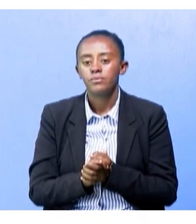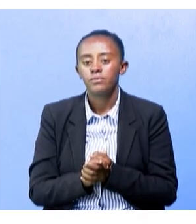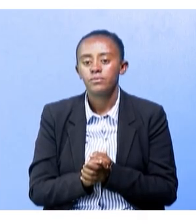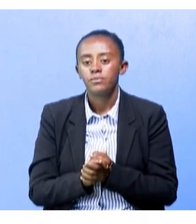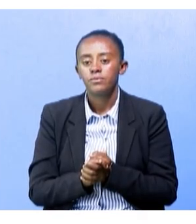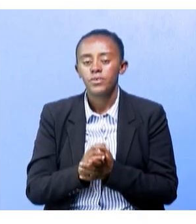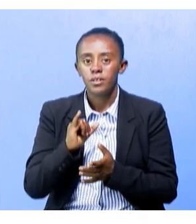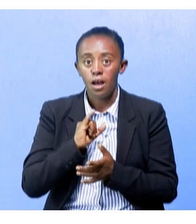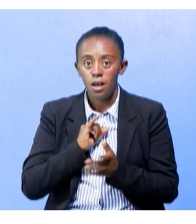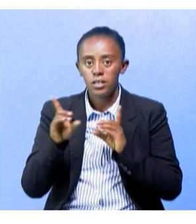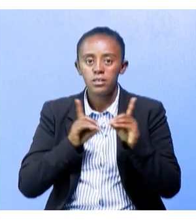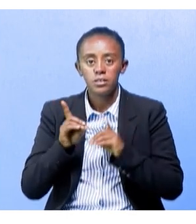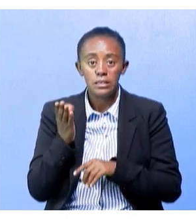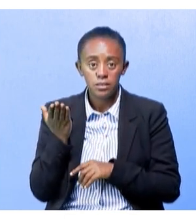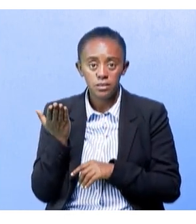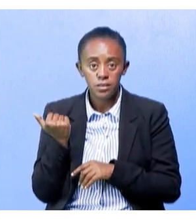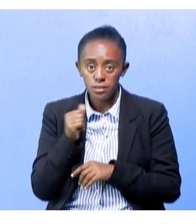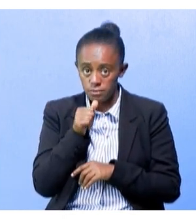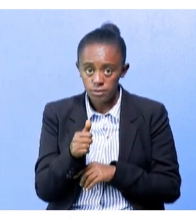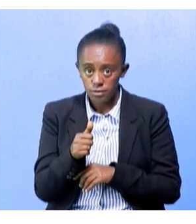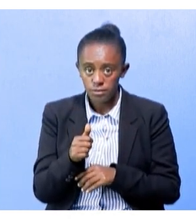I didn't